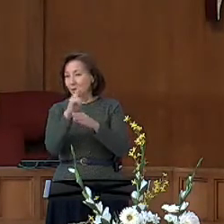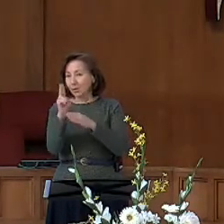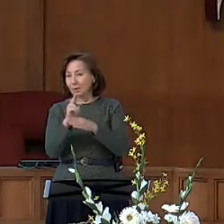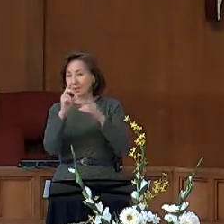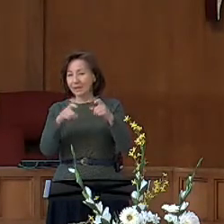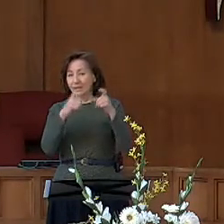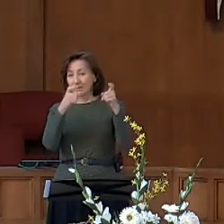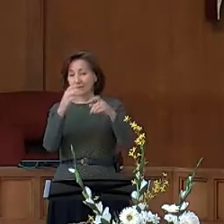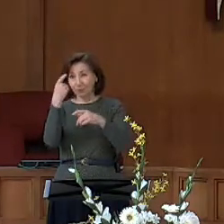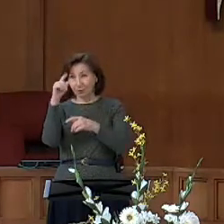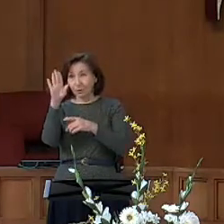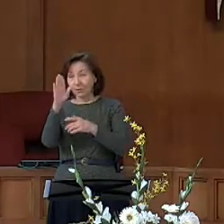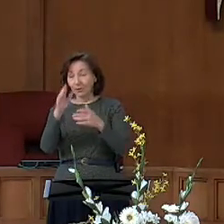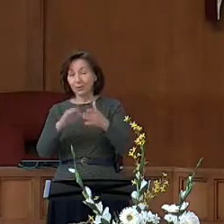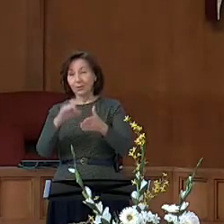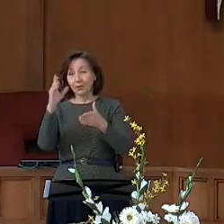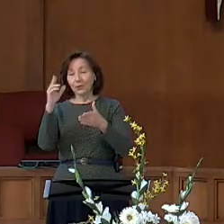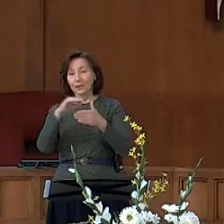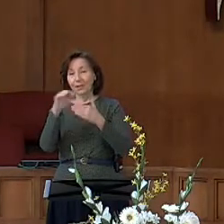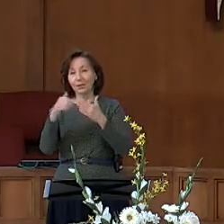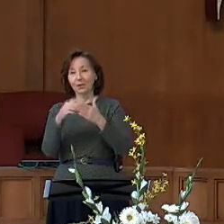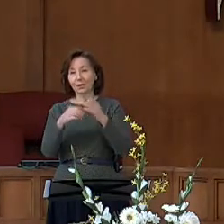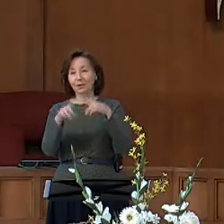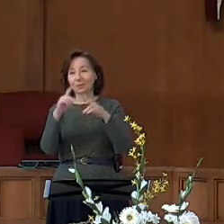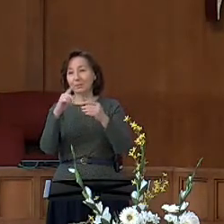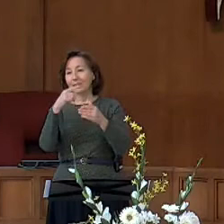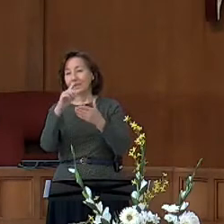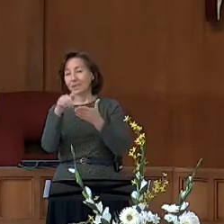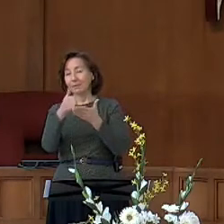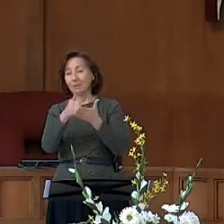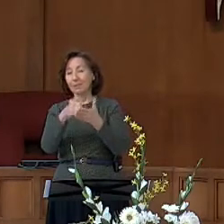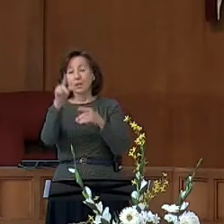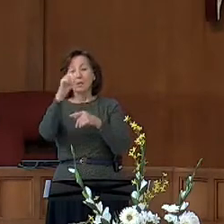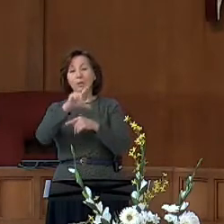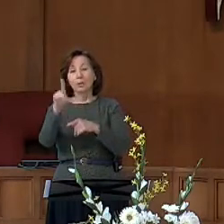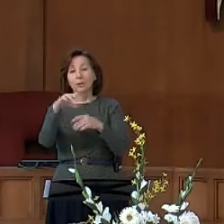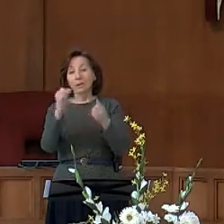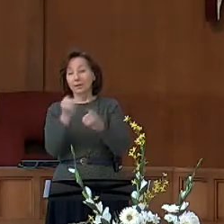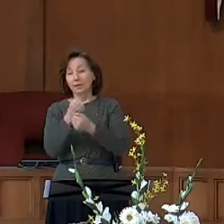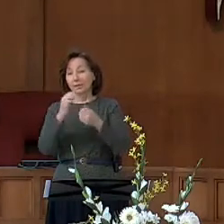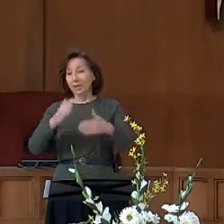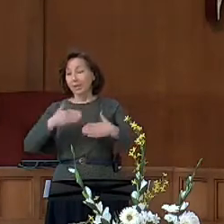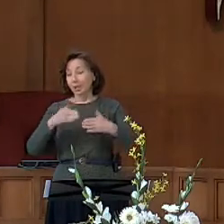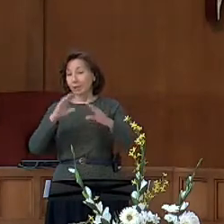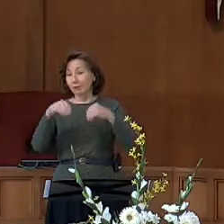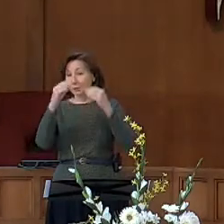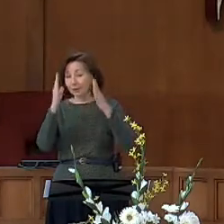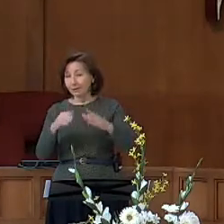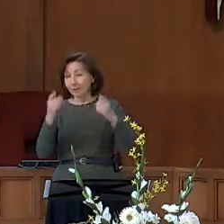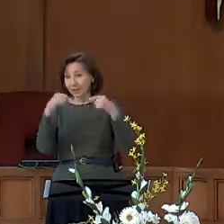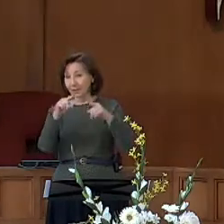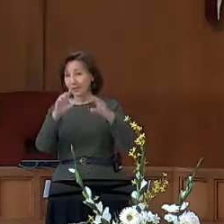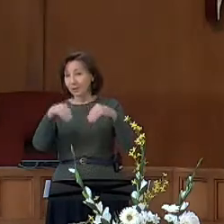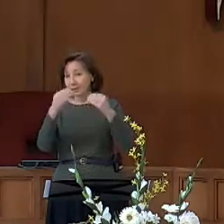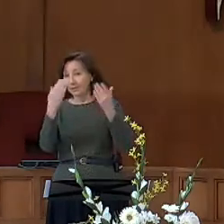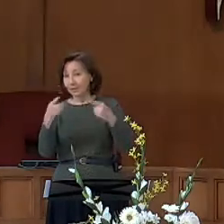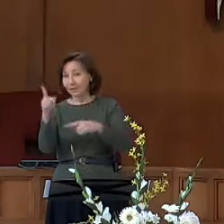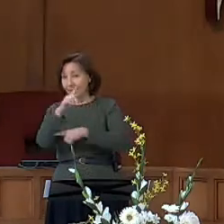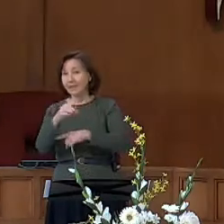glory, we pray in your son Jesus' name. And everyone said, amen. Remember, the Lord loves a cheerful giver, so as you give today, smile.